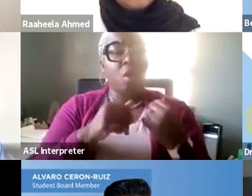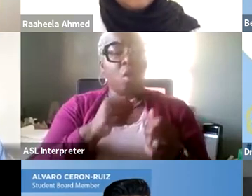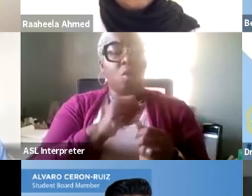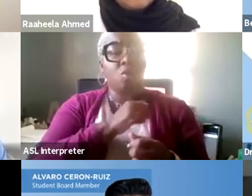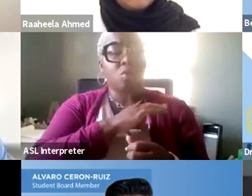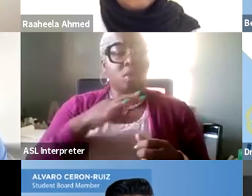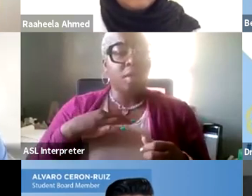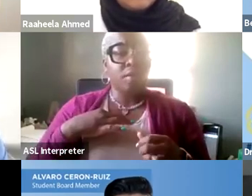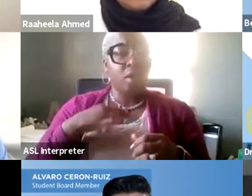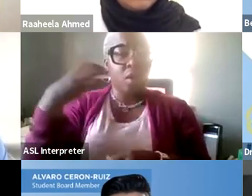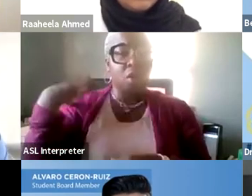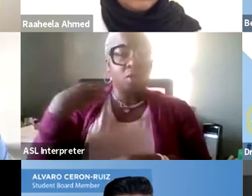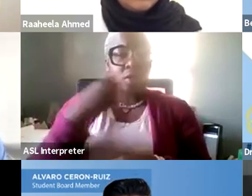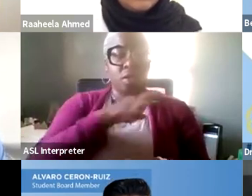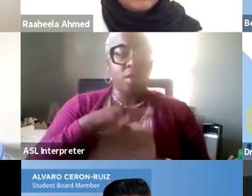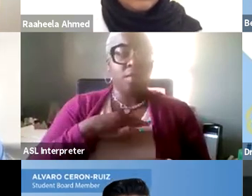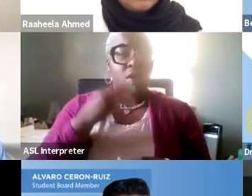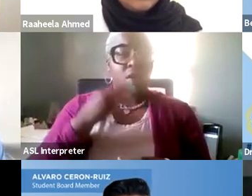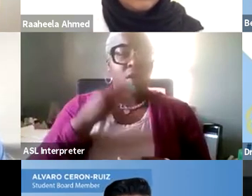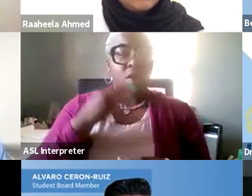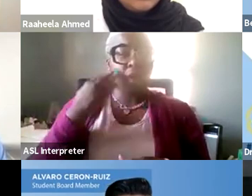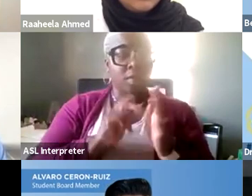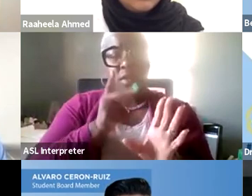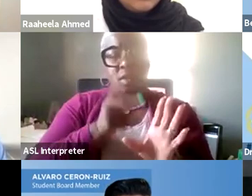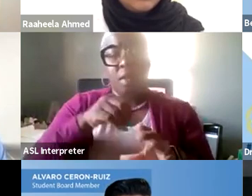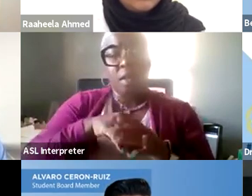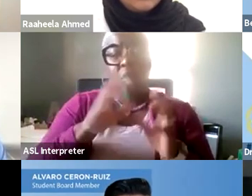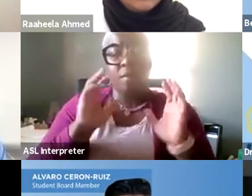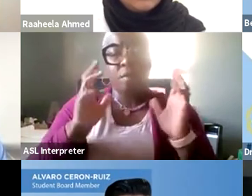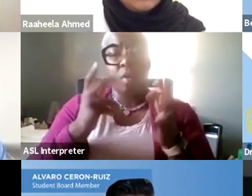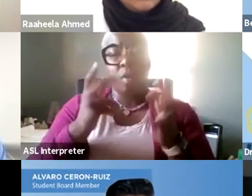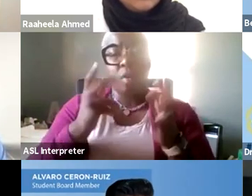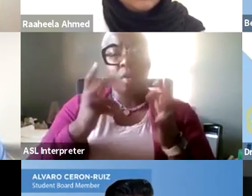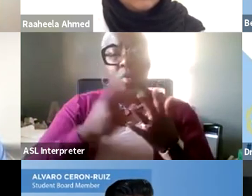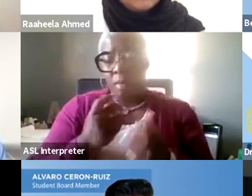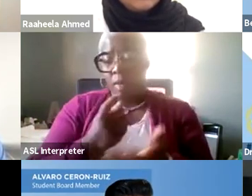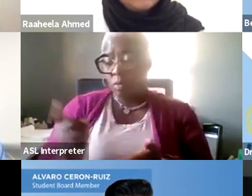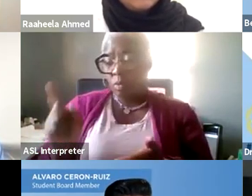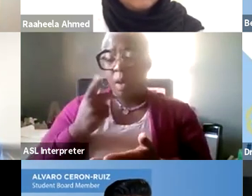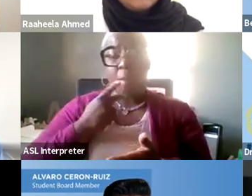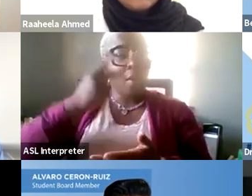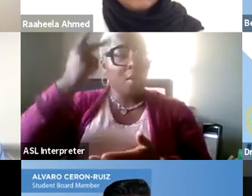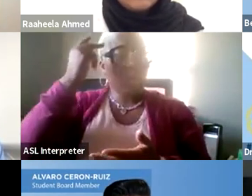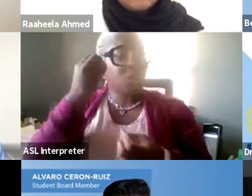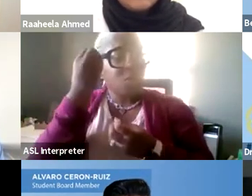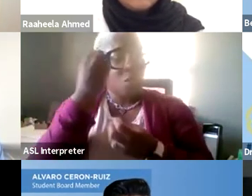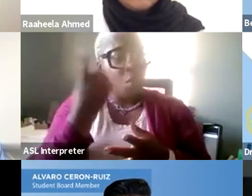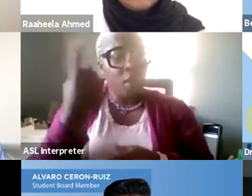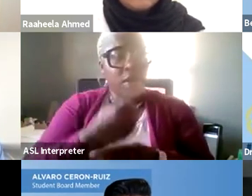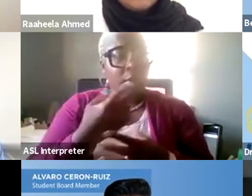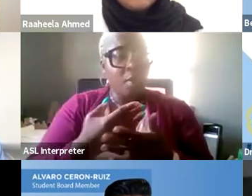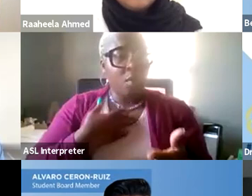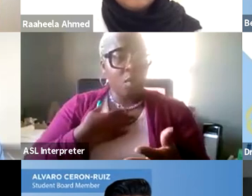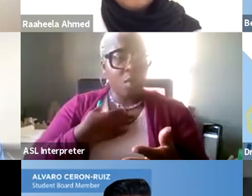and parents were aware of their requirements needed to participate in the football program. Parents were notified one day prior to the